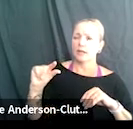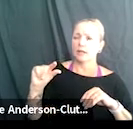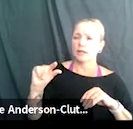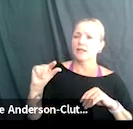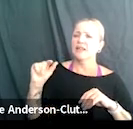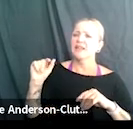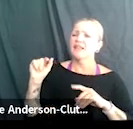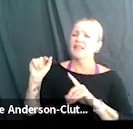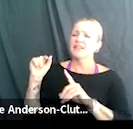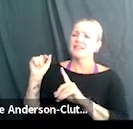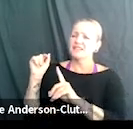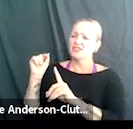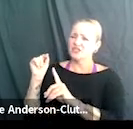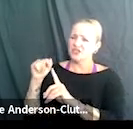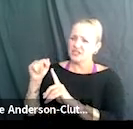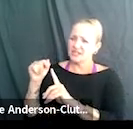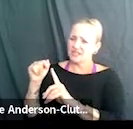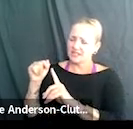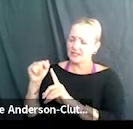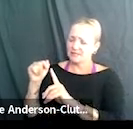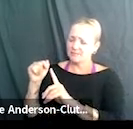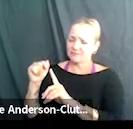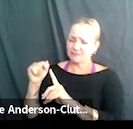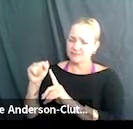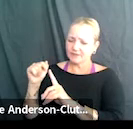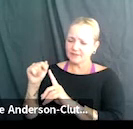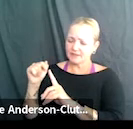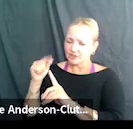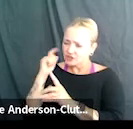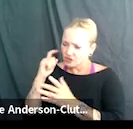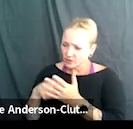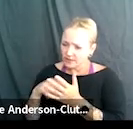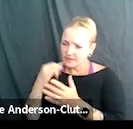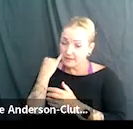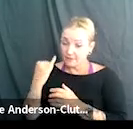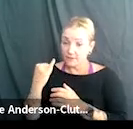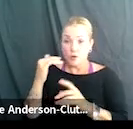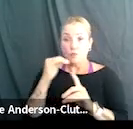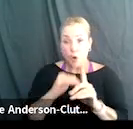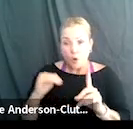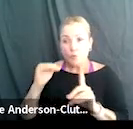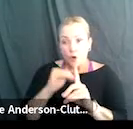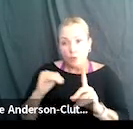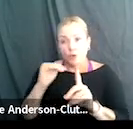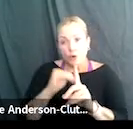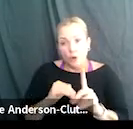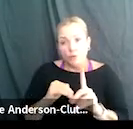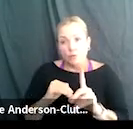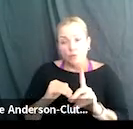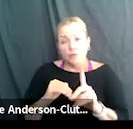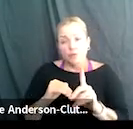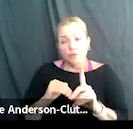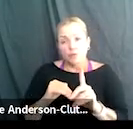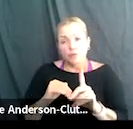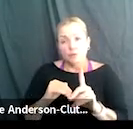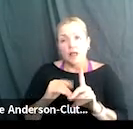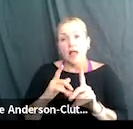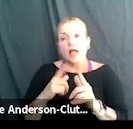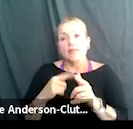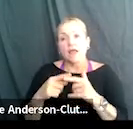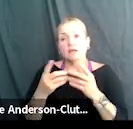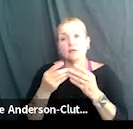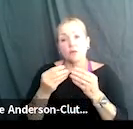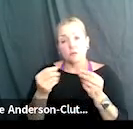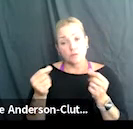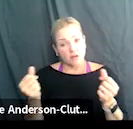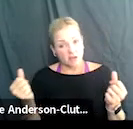previous patient and see how much prompting he required, because it really was there for 2 or 3 years and then resolved, which also kind of